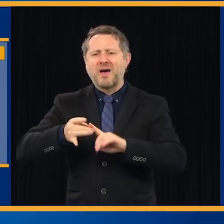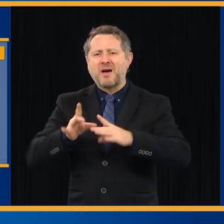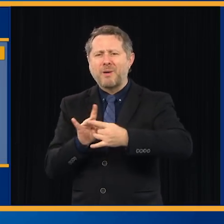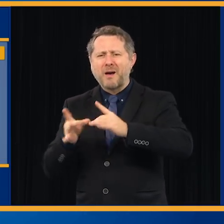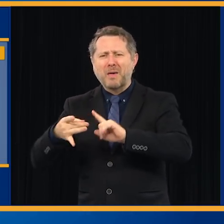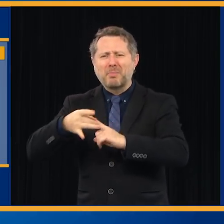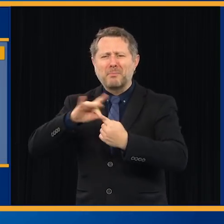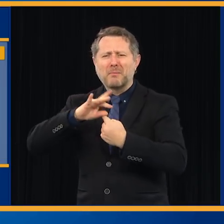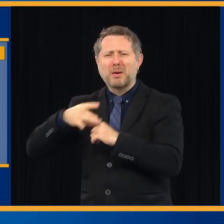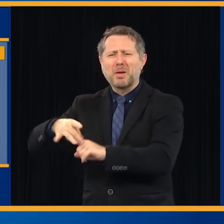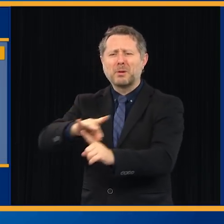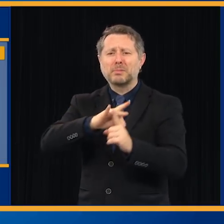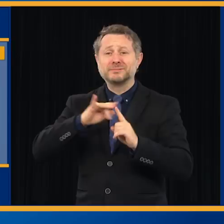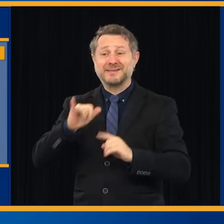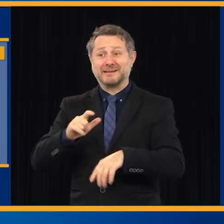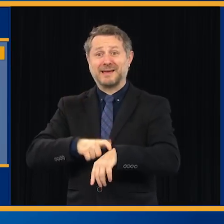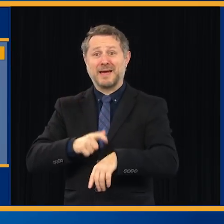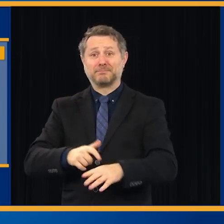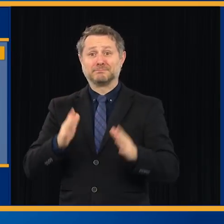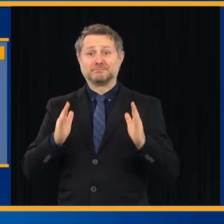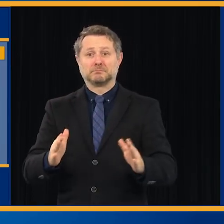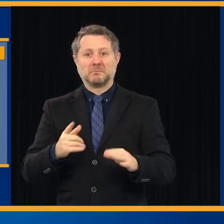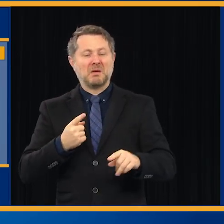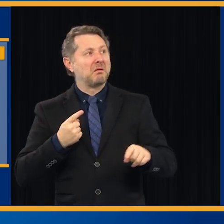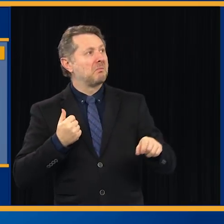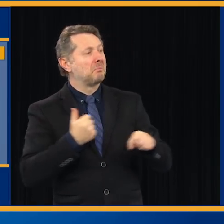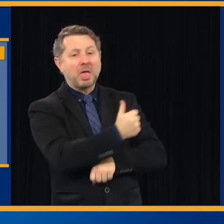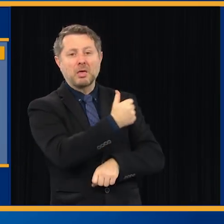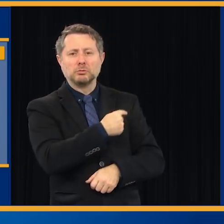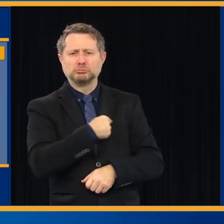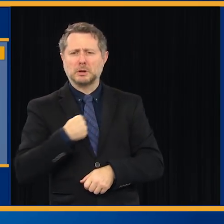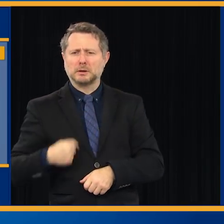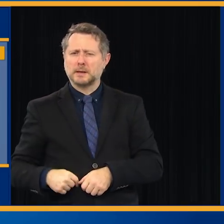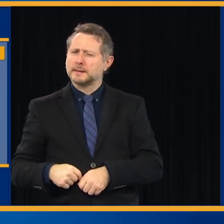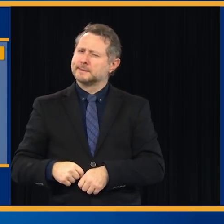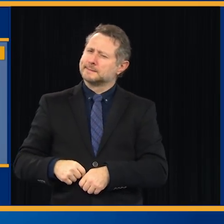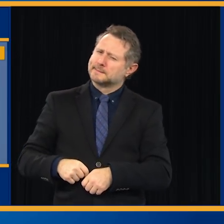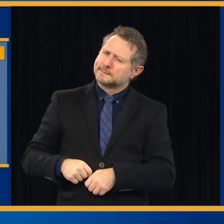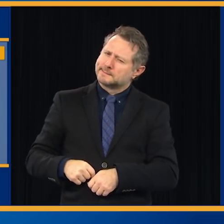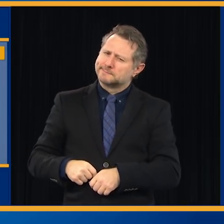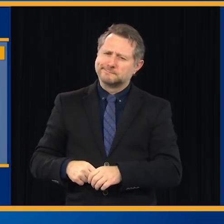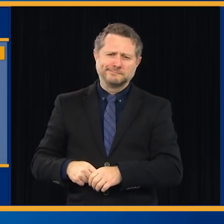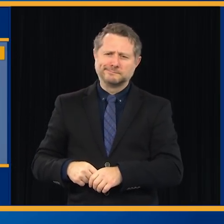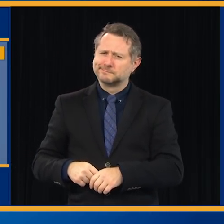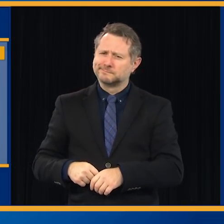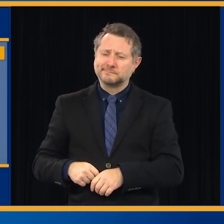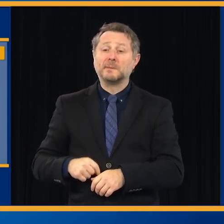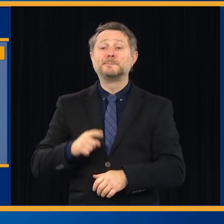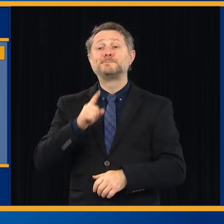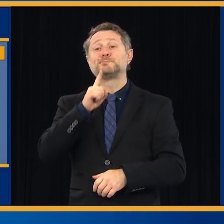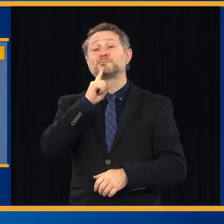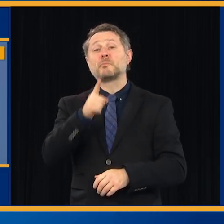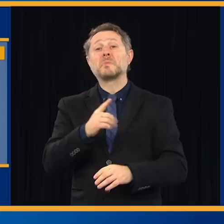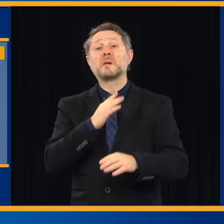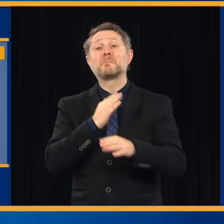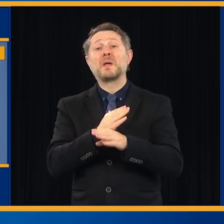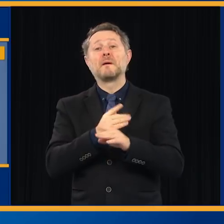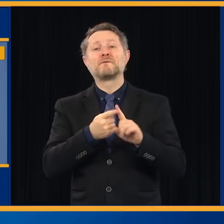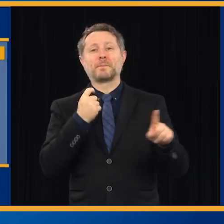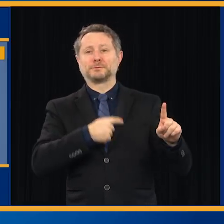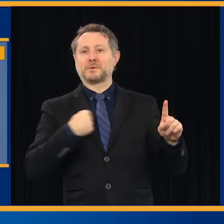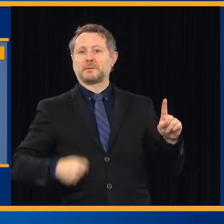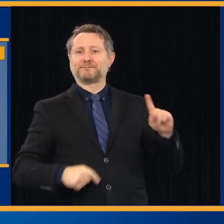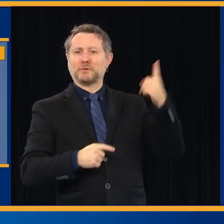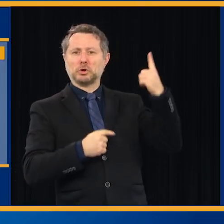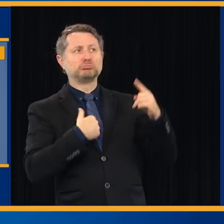still looking at China. We were looking at China, and the travel ban on China may